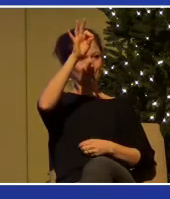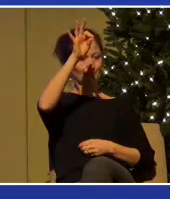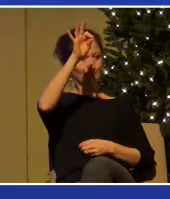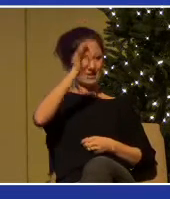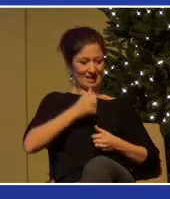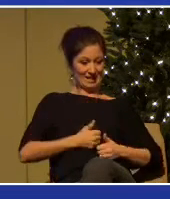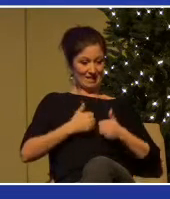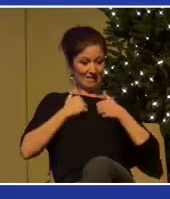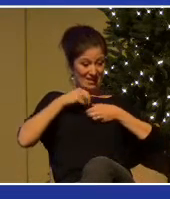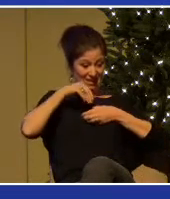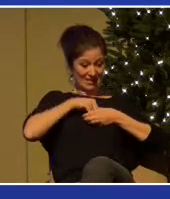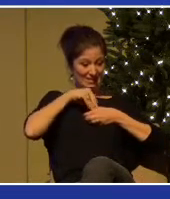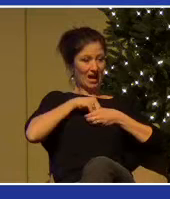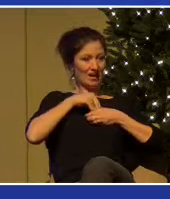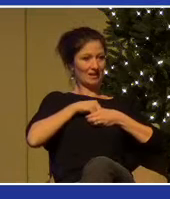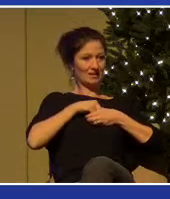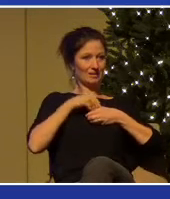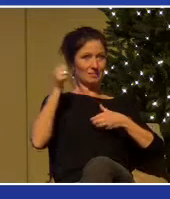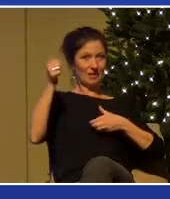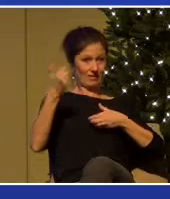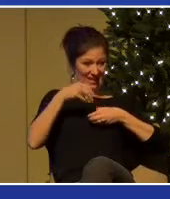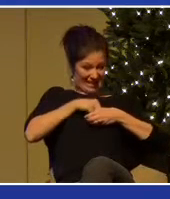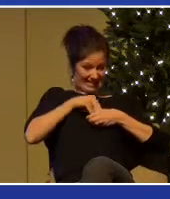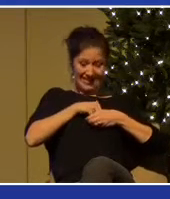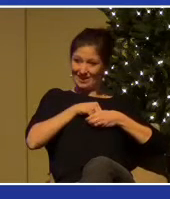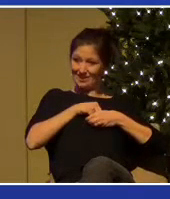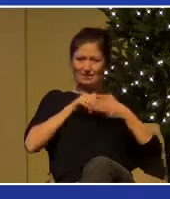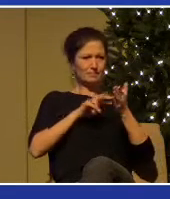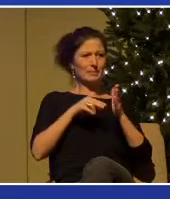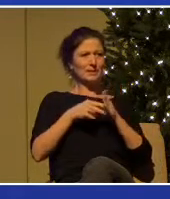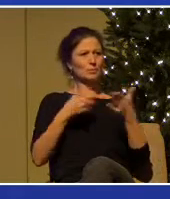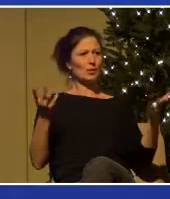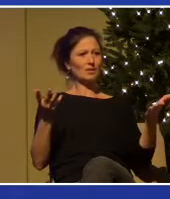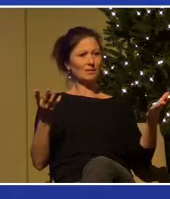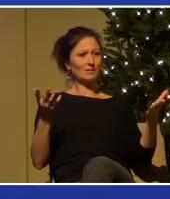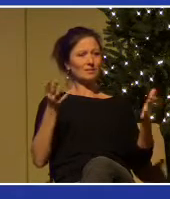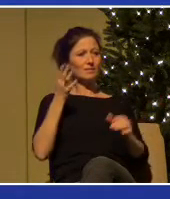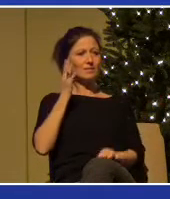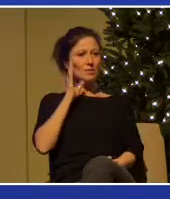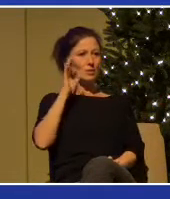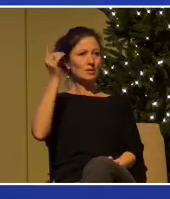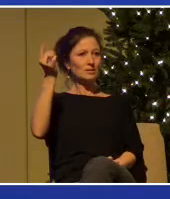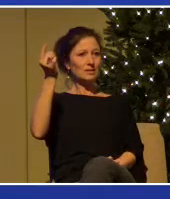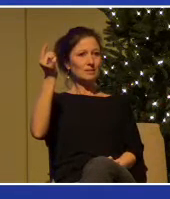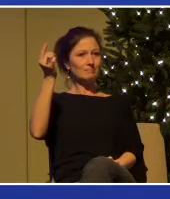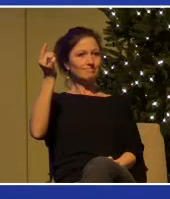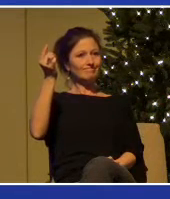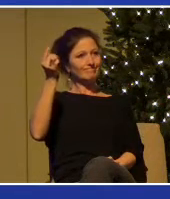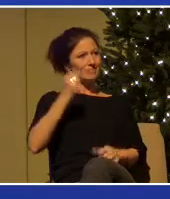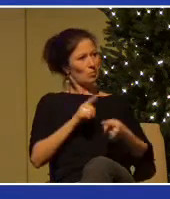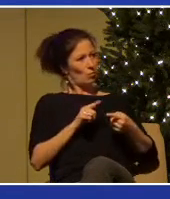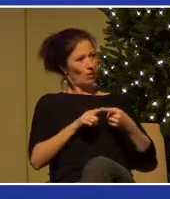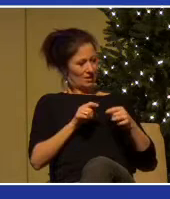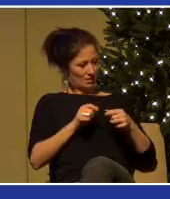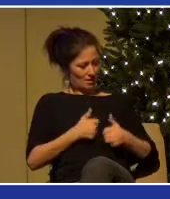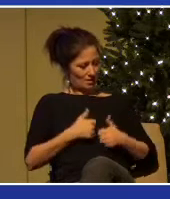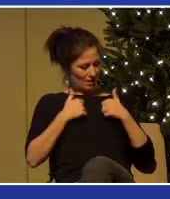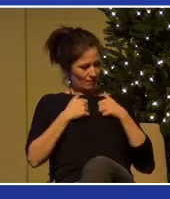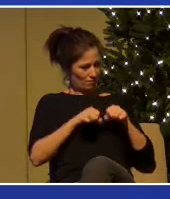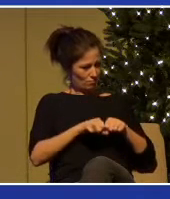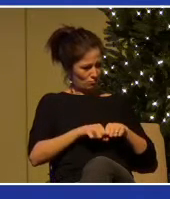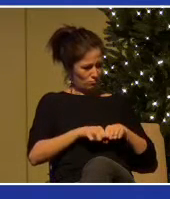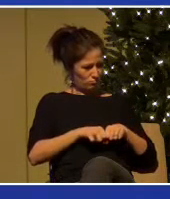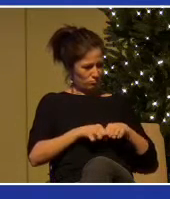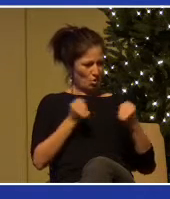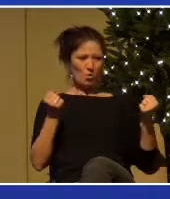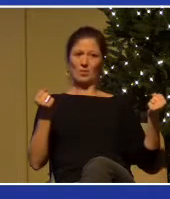And what does that mean? It means that he comes to us in the places of our lives that are broken. The places